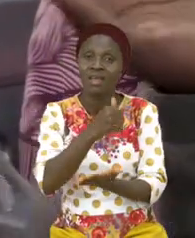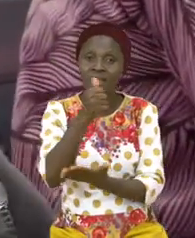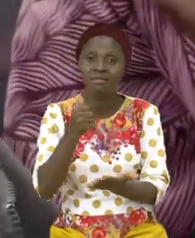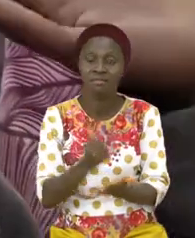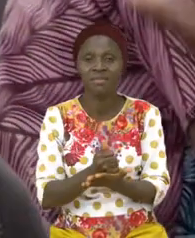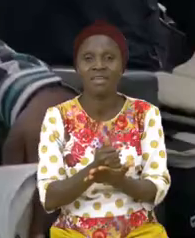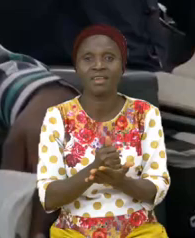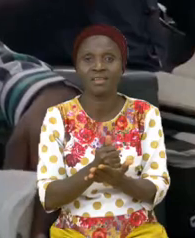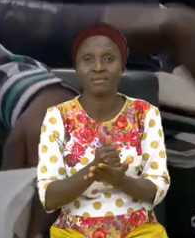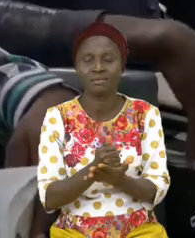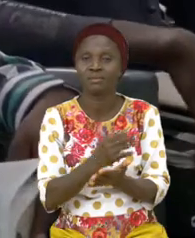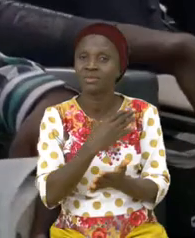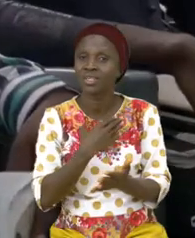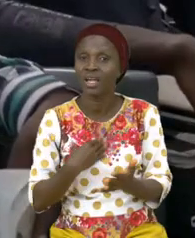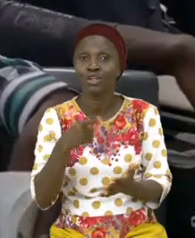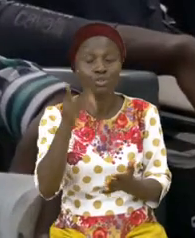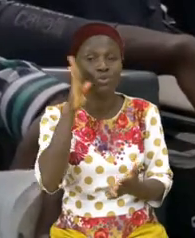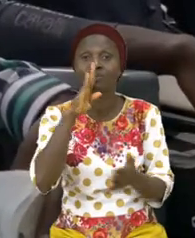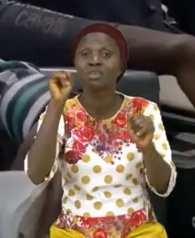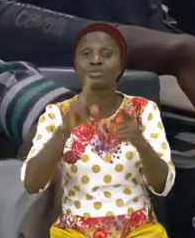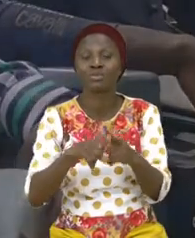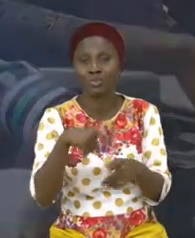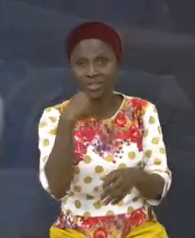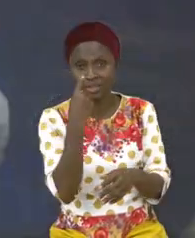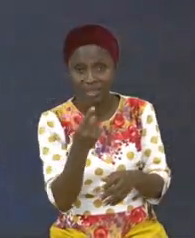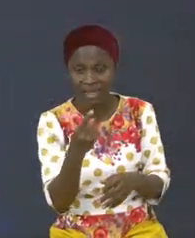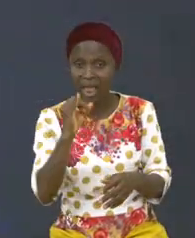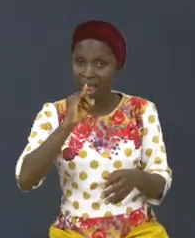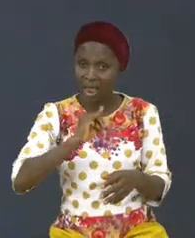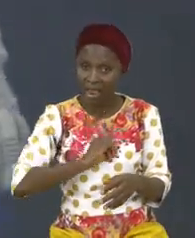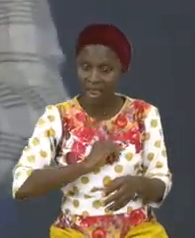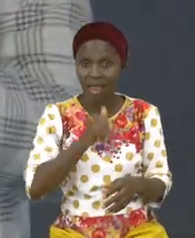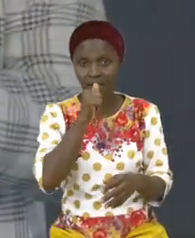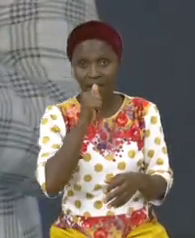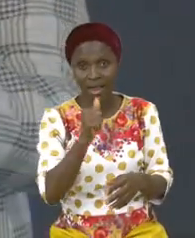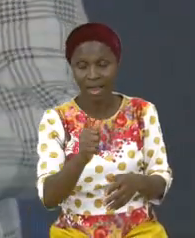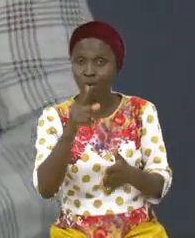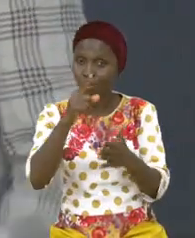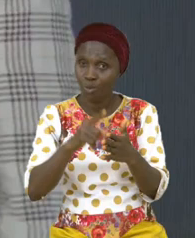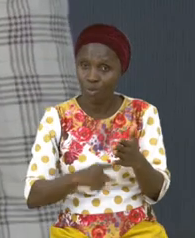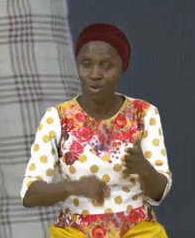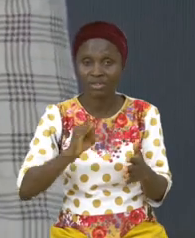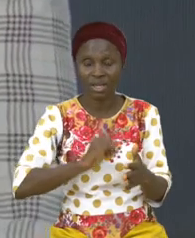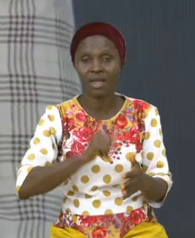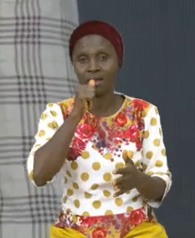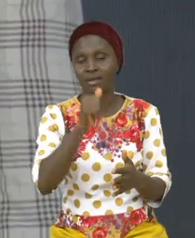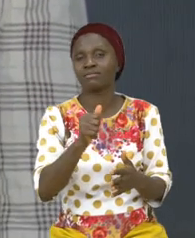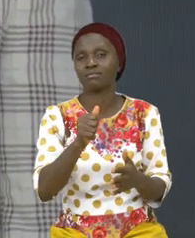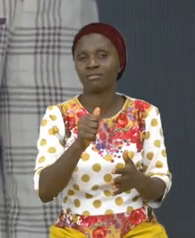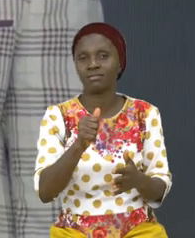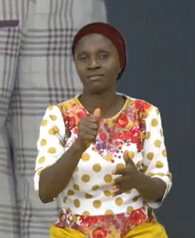Amen. And you'll be able to say, I am what I